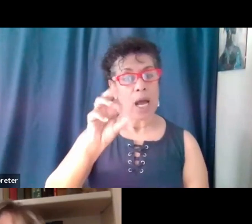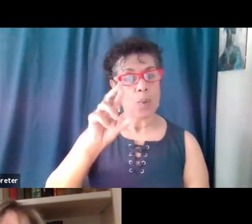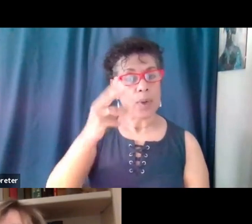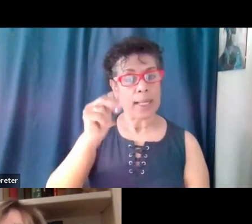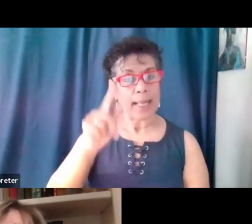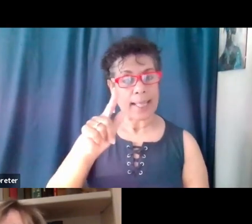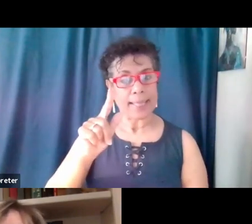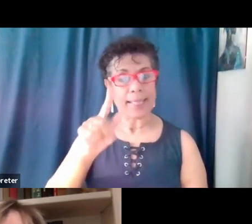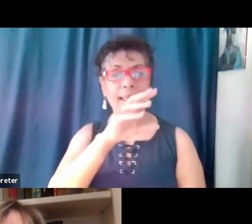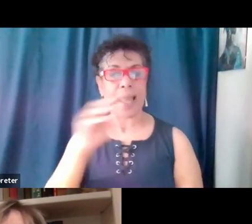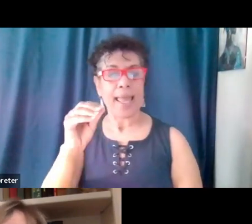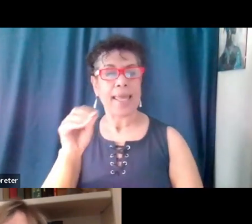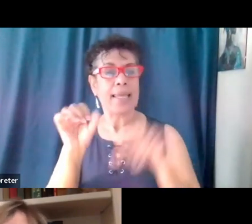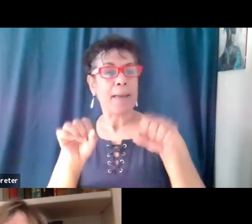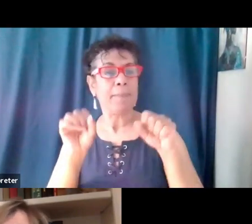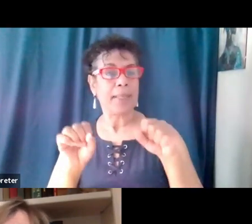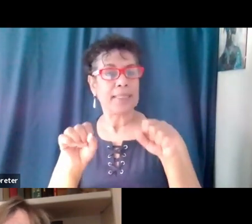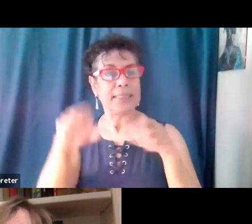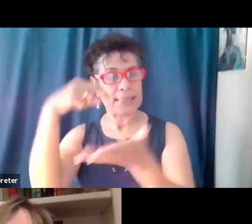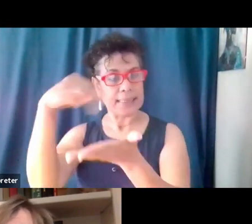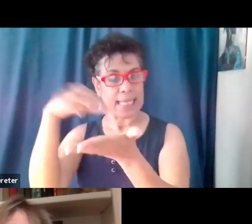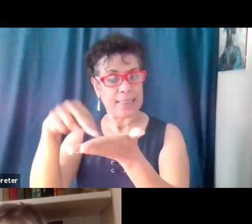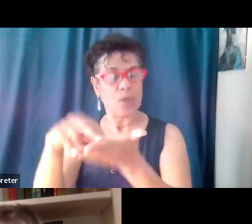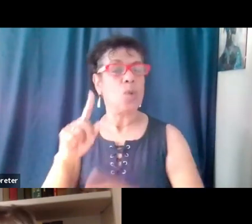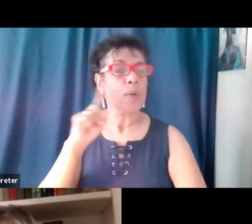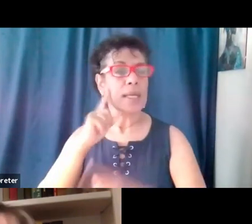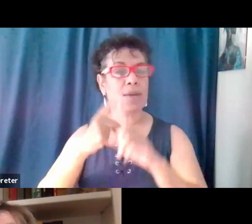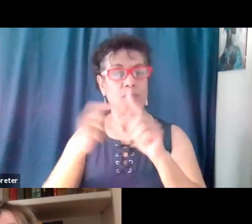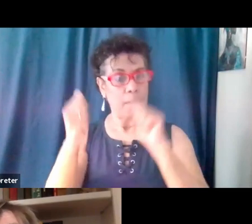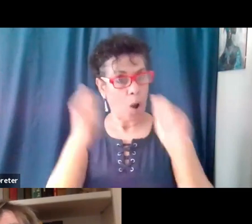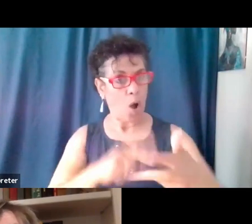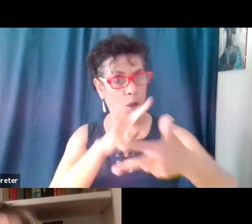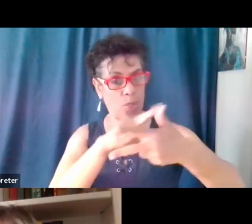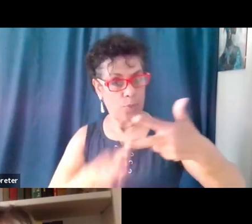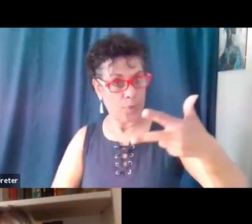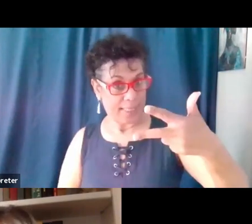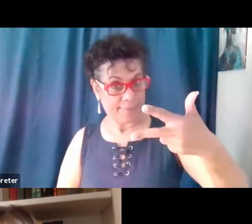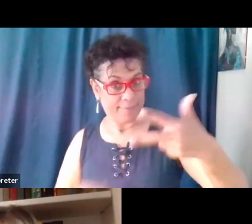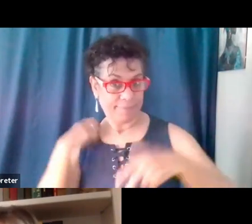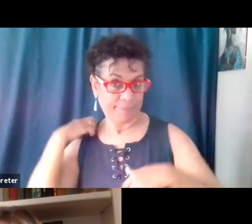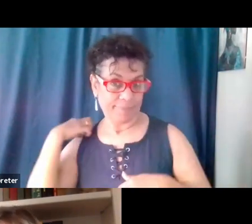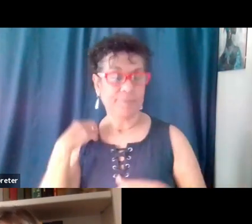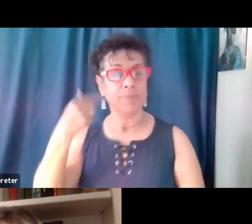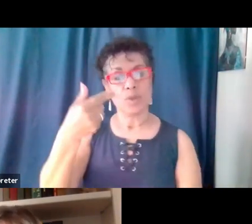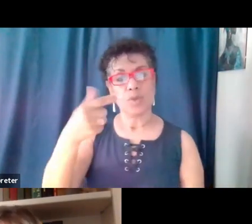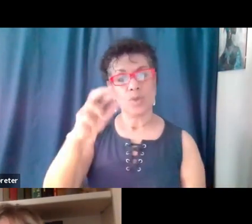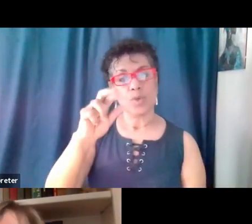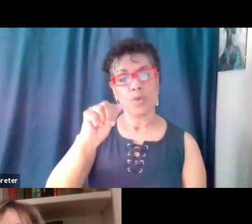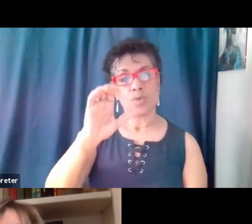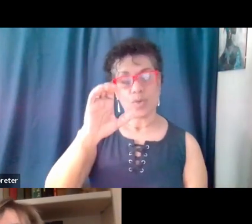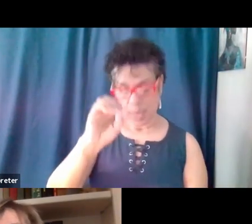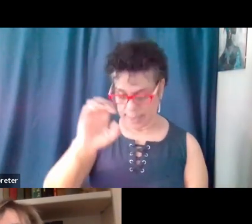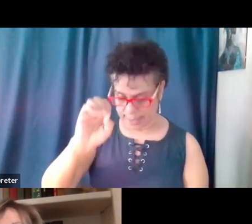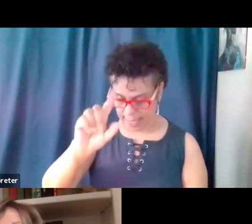Discovery Museum, and Abilities Dance. And we're going to be hearing from each and every one of them. So shall we get started with Grace Elton, who is